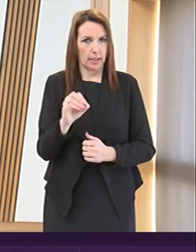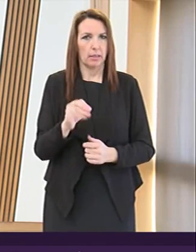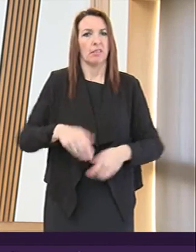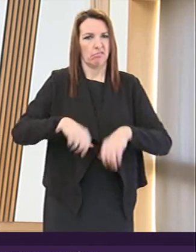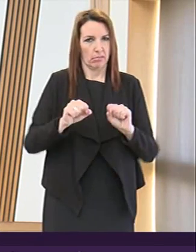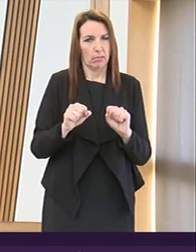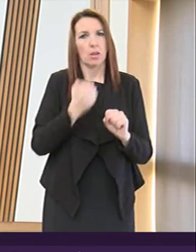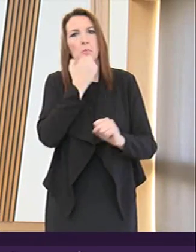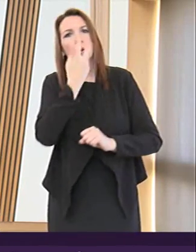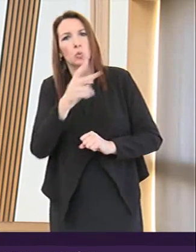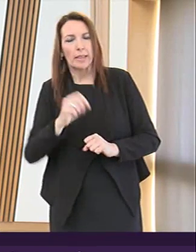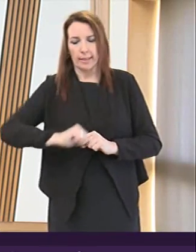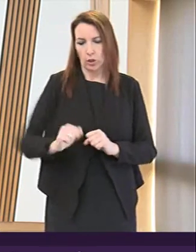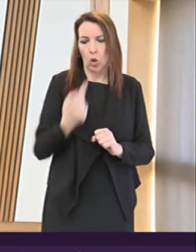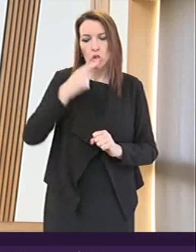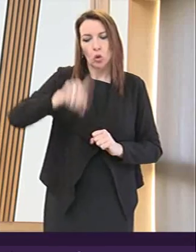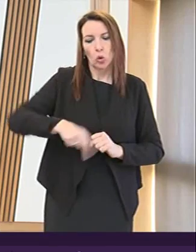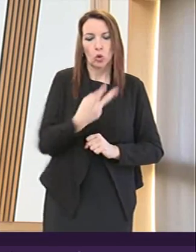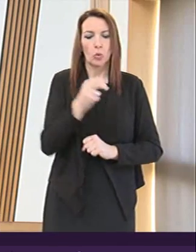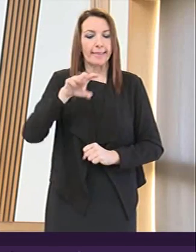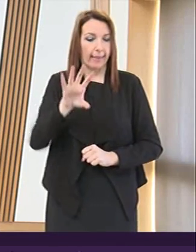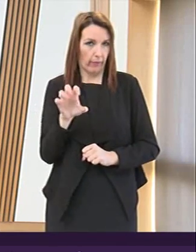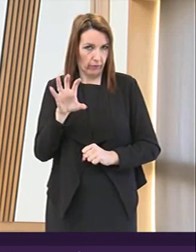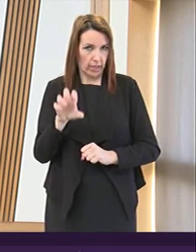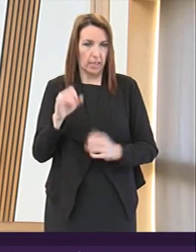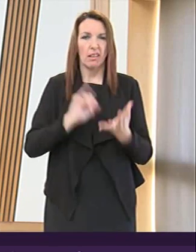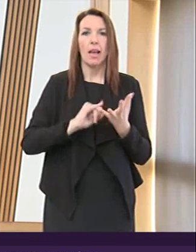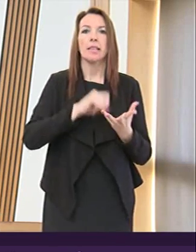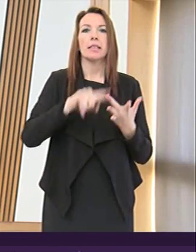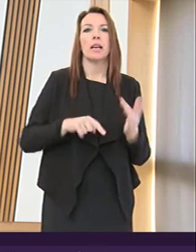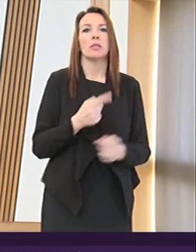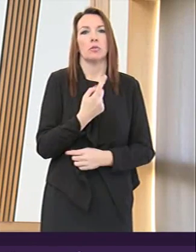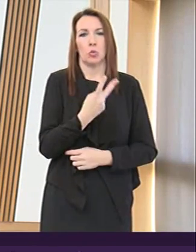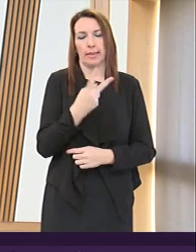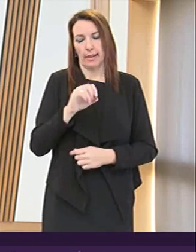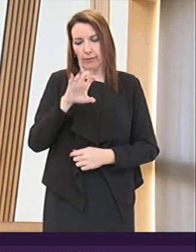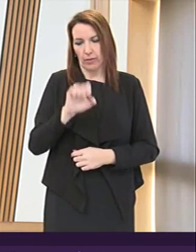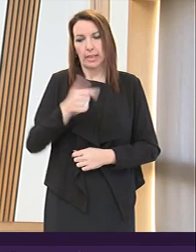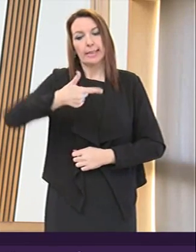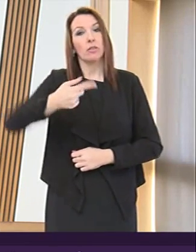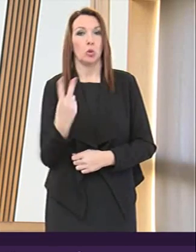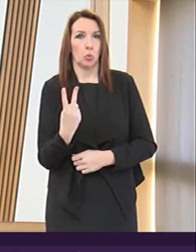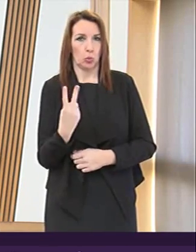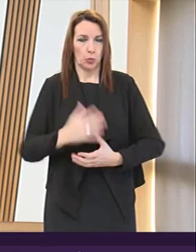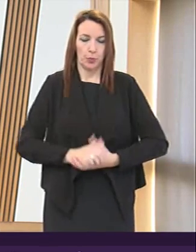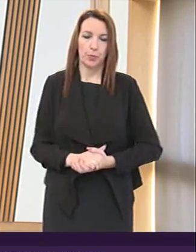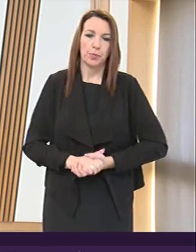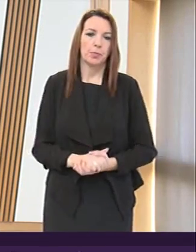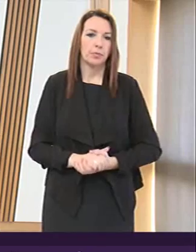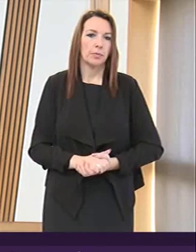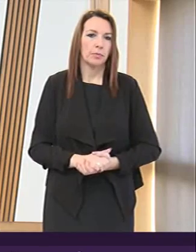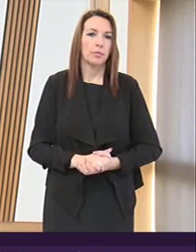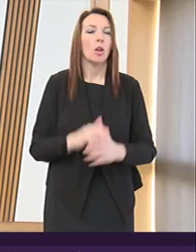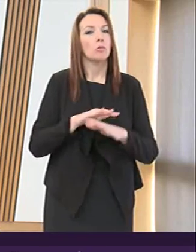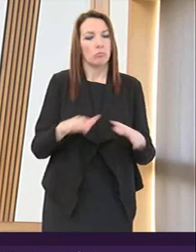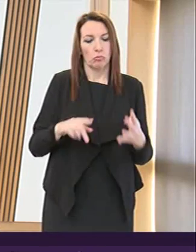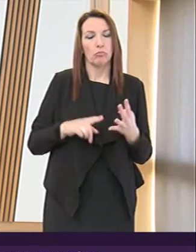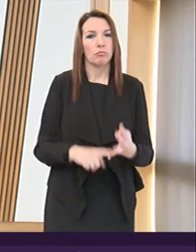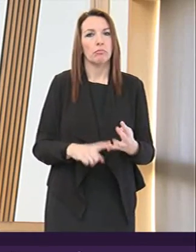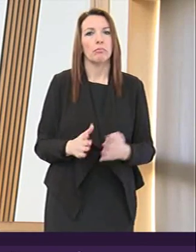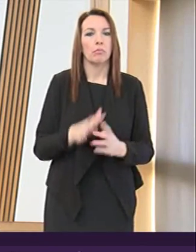on